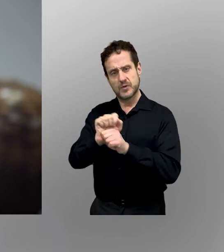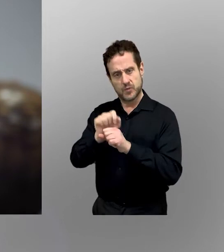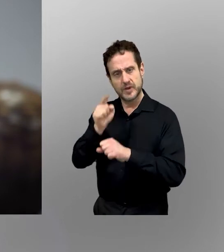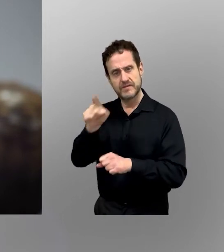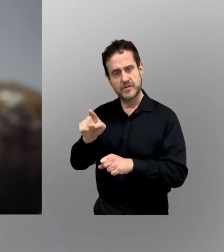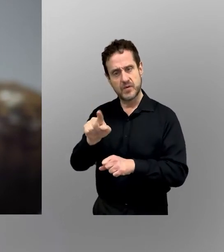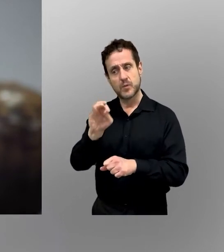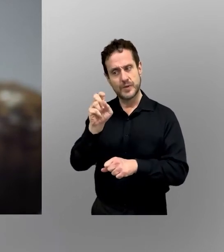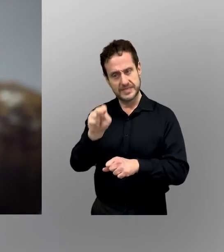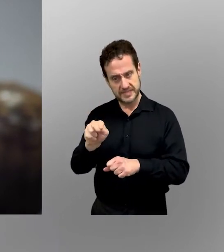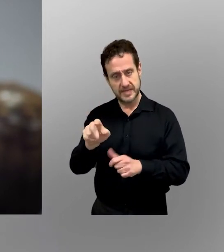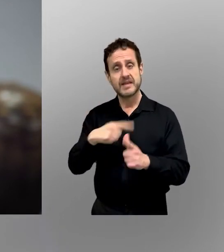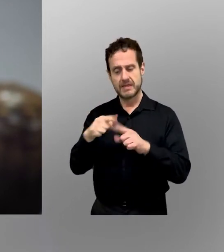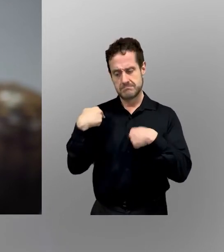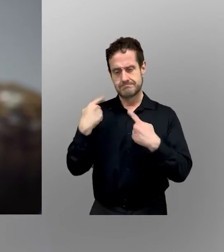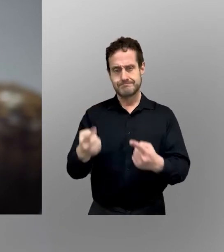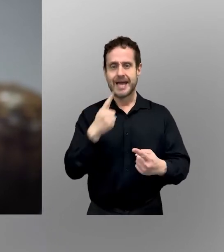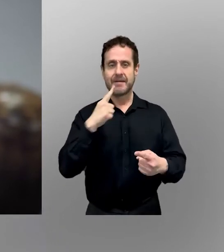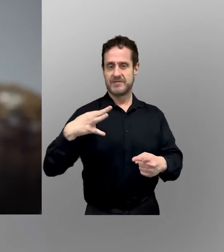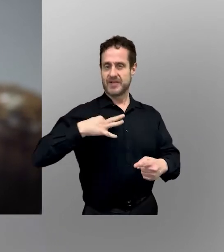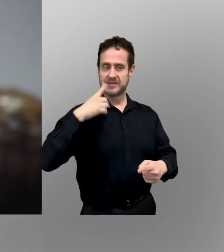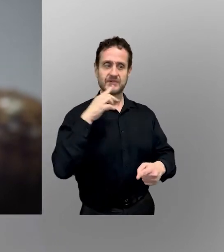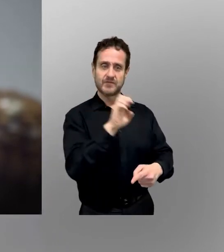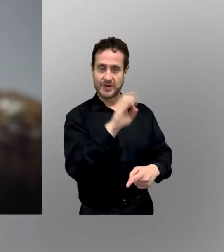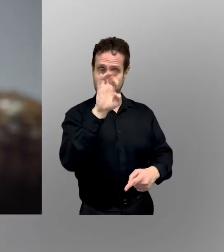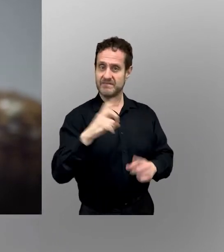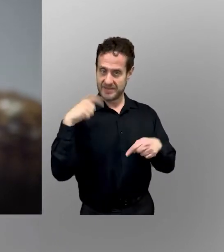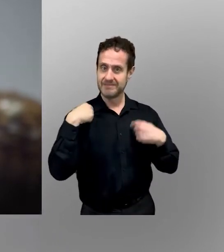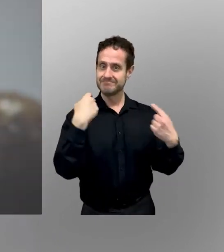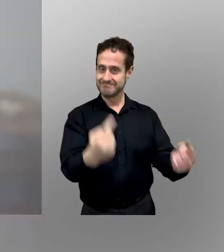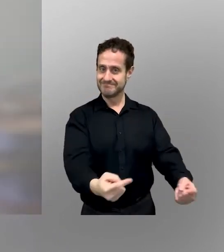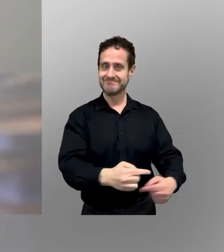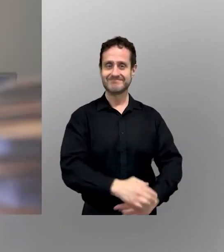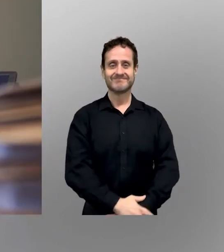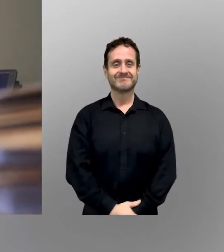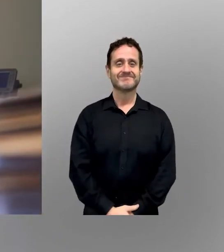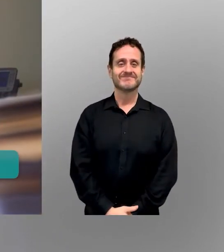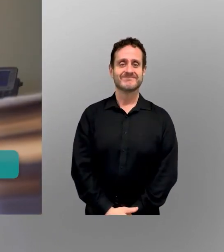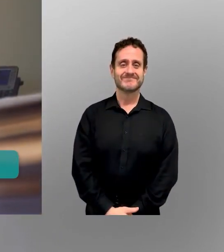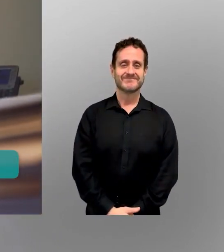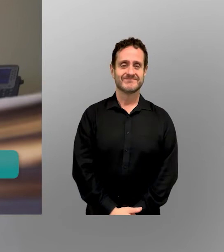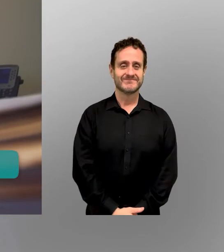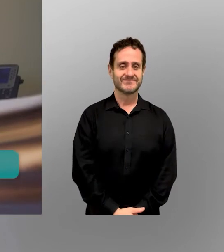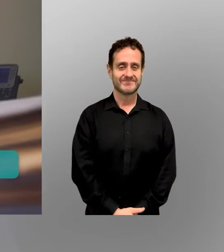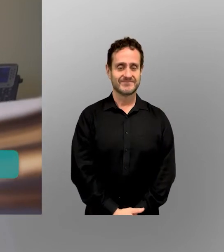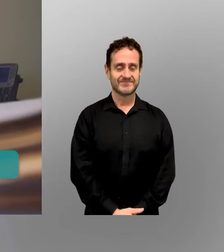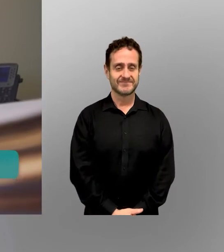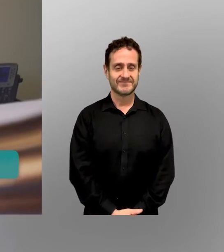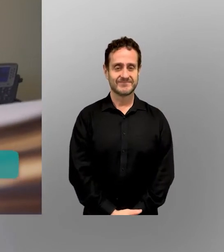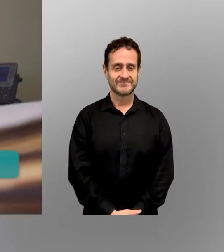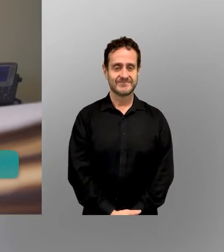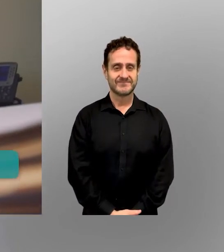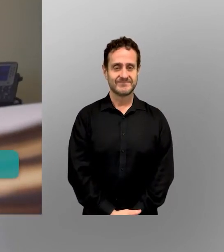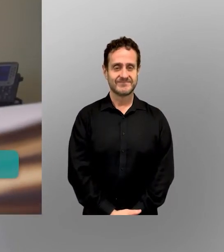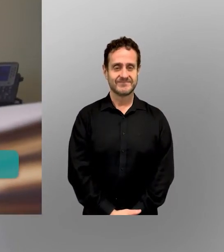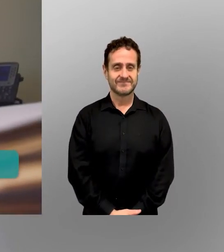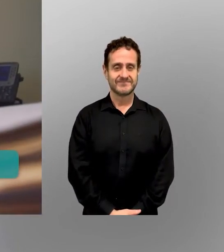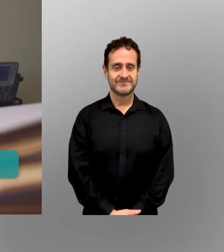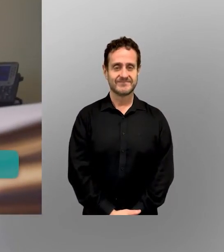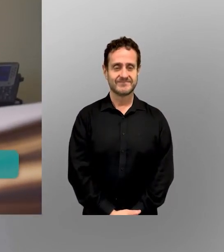starting at the firm, and then have been doing pro bono work with Equip for Equality ever since. Bob Michaels, partner, Winston and Strawn, sitting at his office